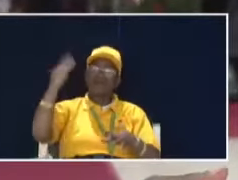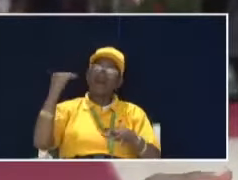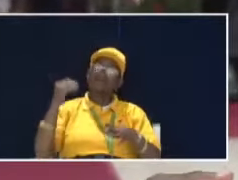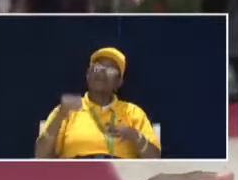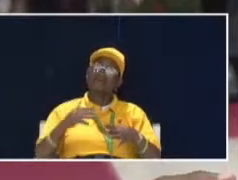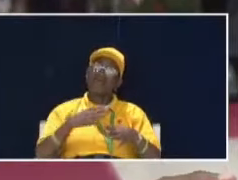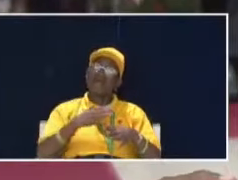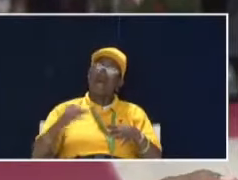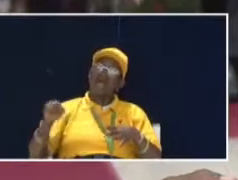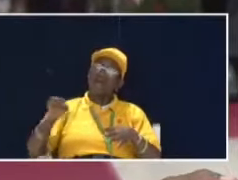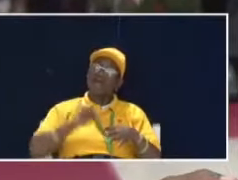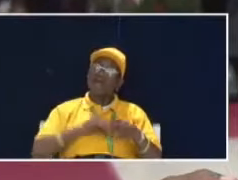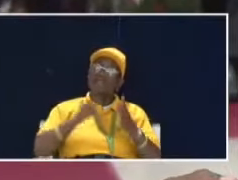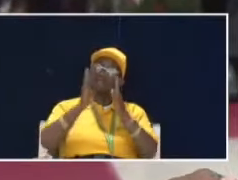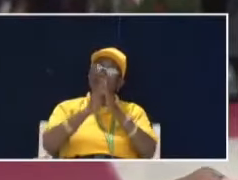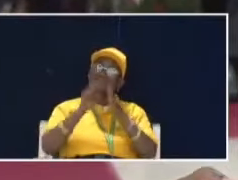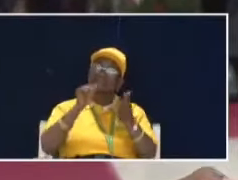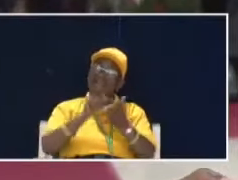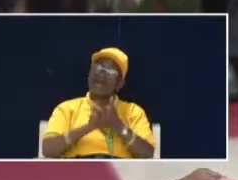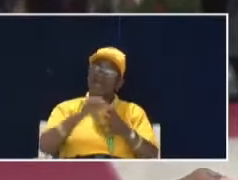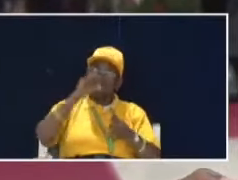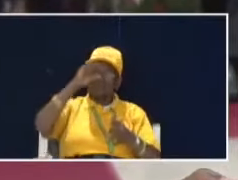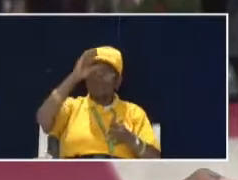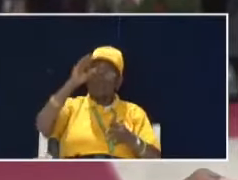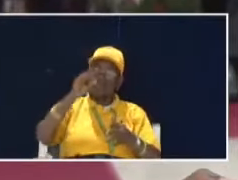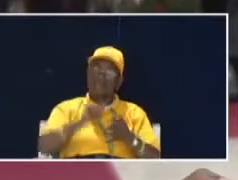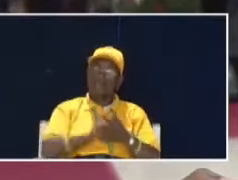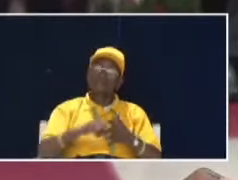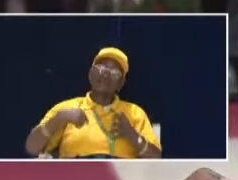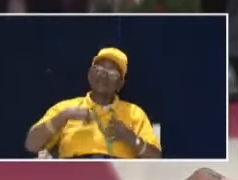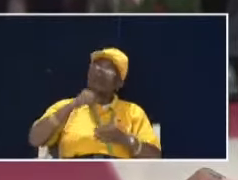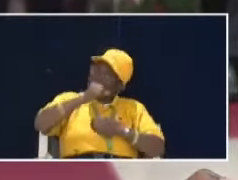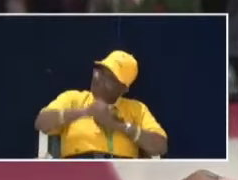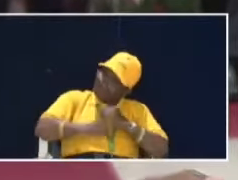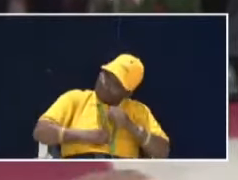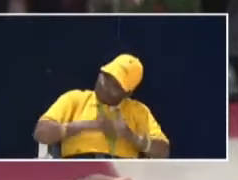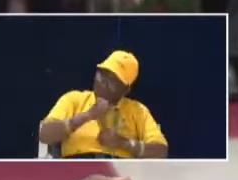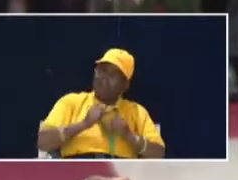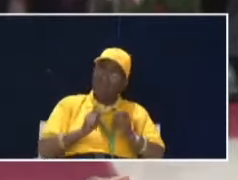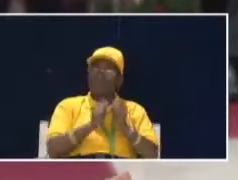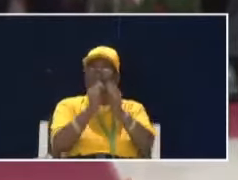passed. And I met that man that, you know, we struggled together, the one who won.